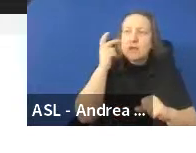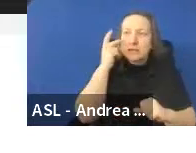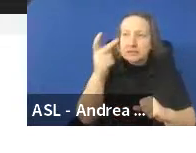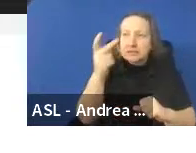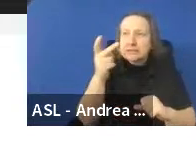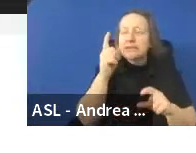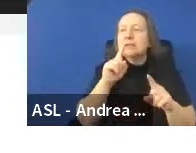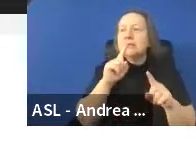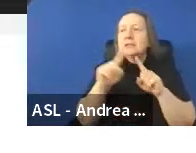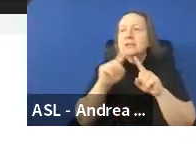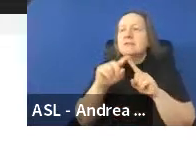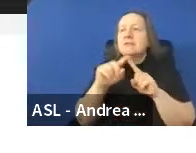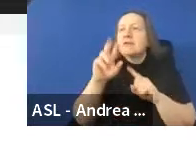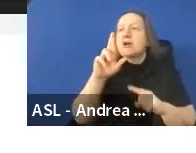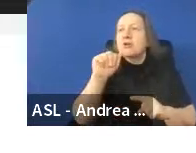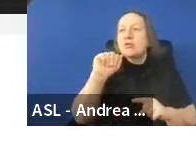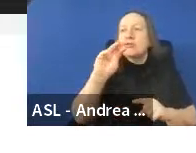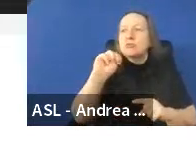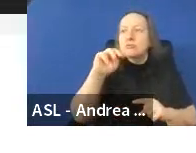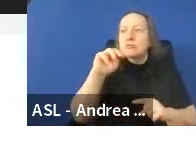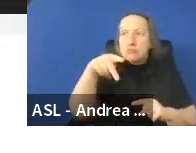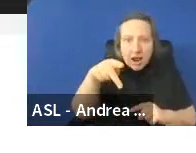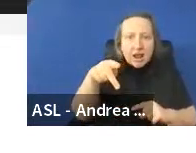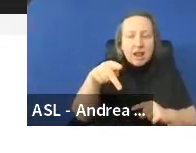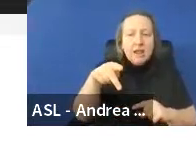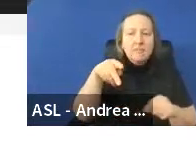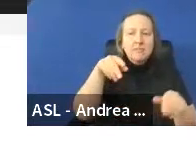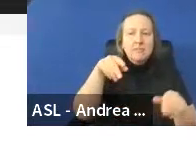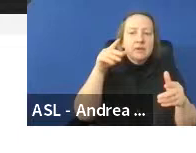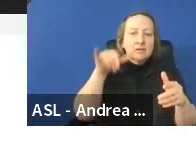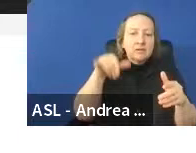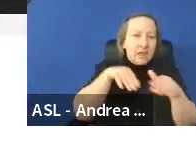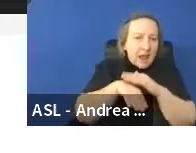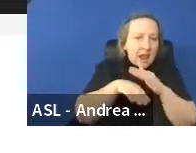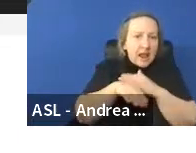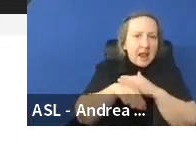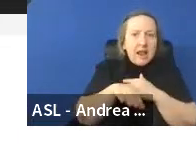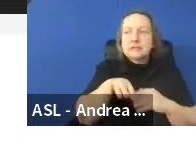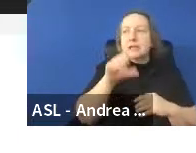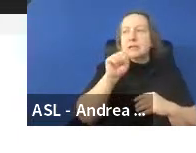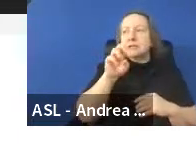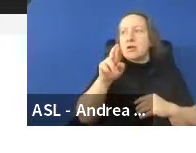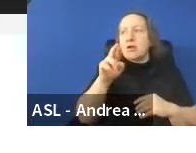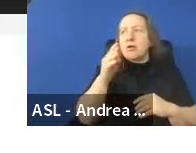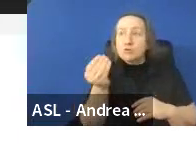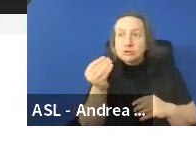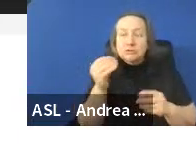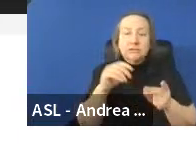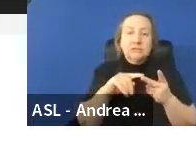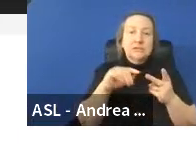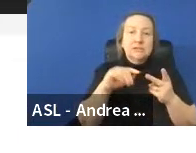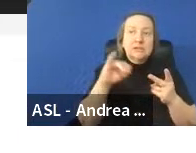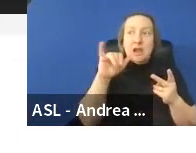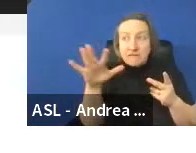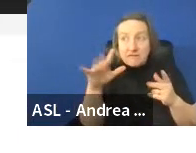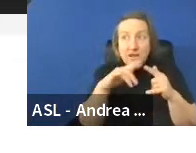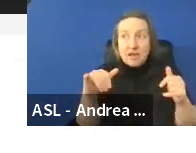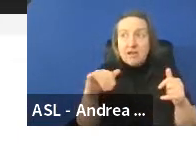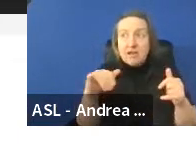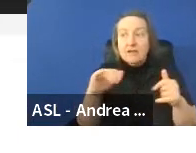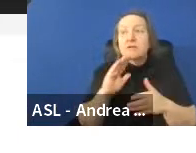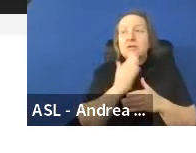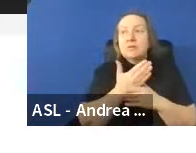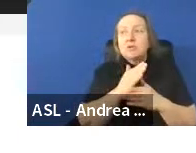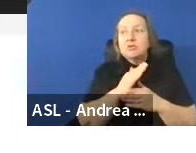different ramp configurations accessing between SR14 and I-5 and between